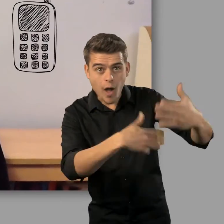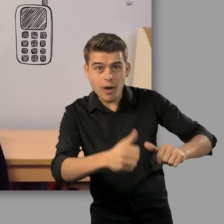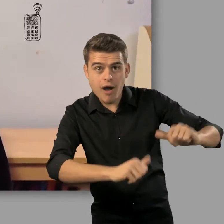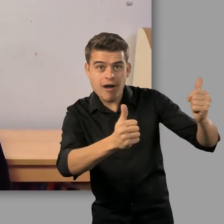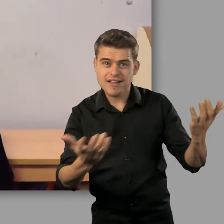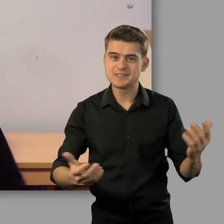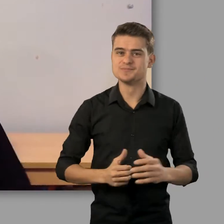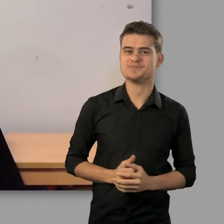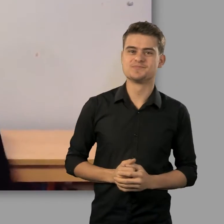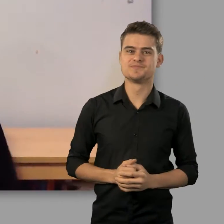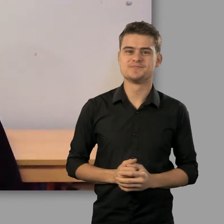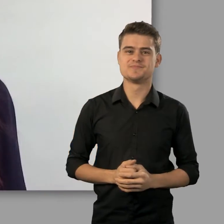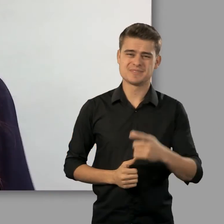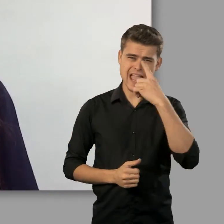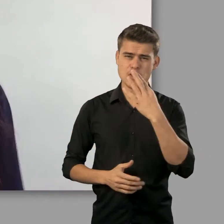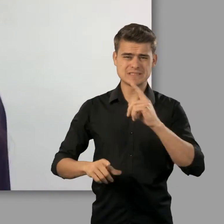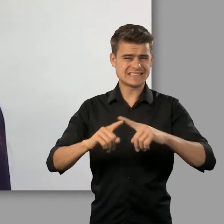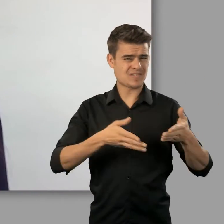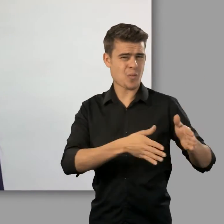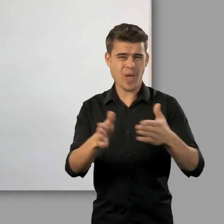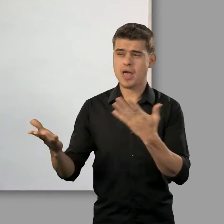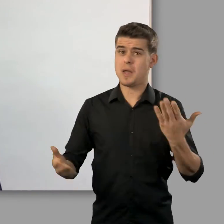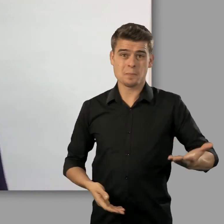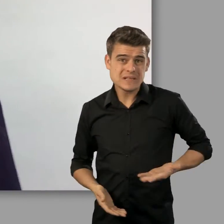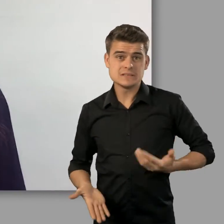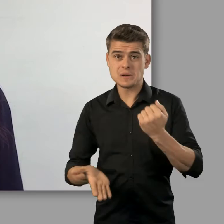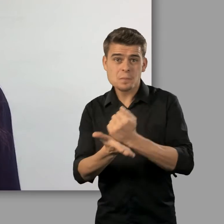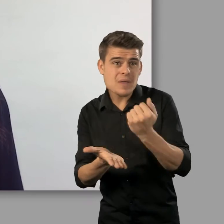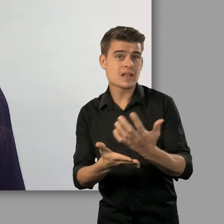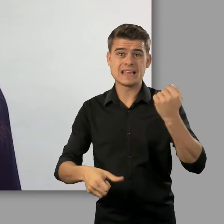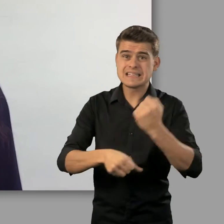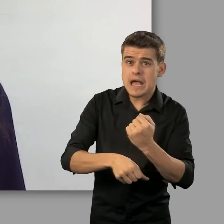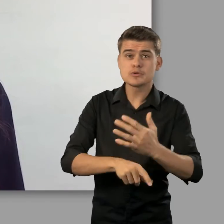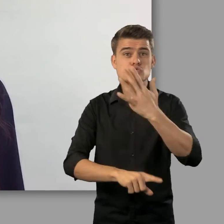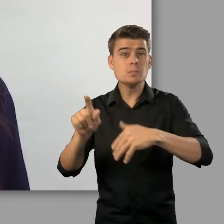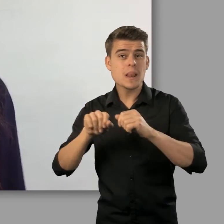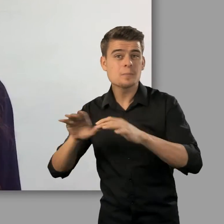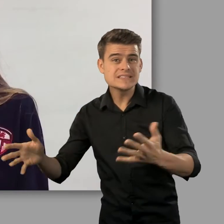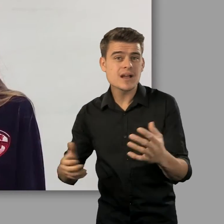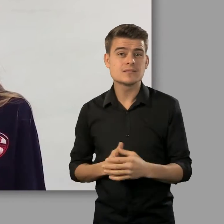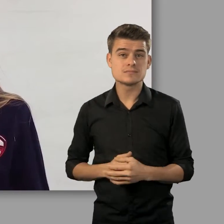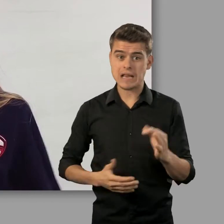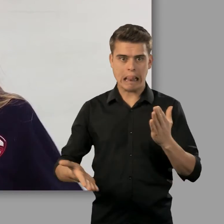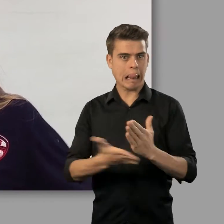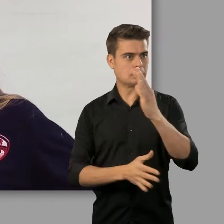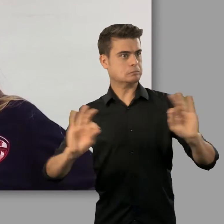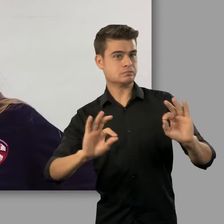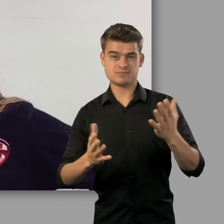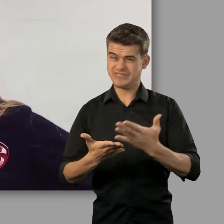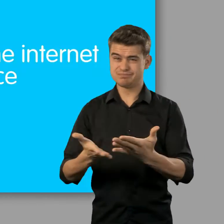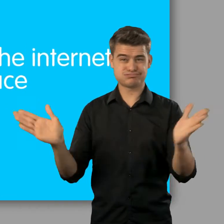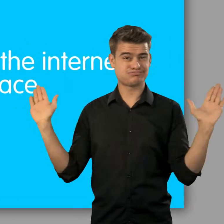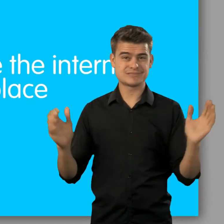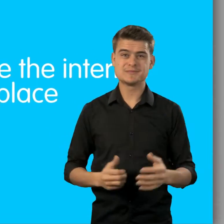maybe what your grandma or your nan are doing. You can use it in different ways, like for business, for banking, and for games and social media. There's no limit to what you can and can't